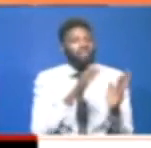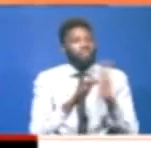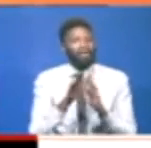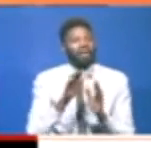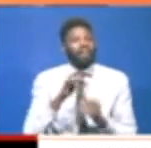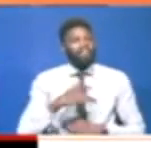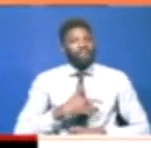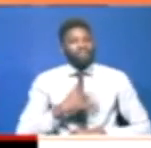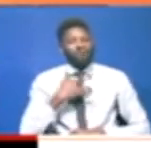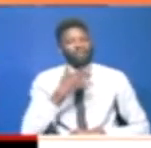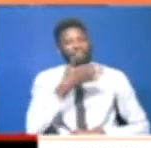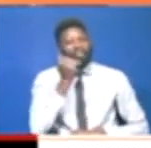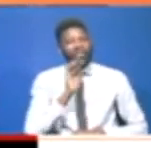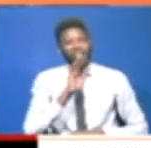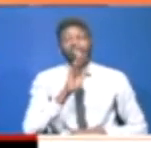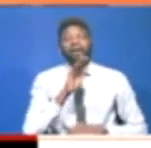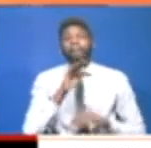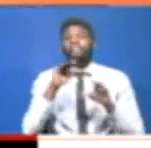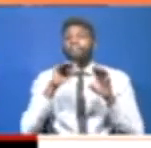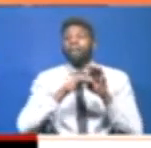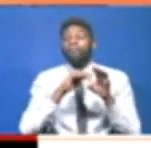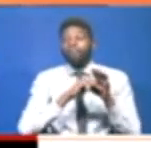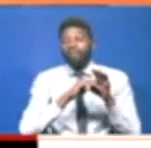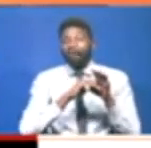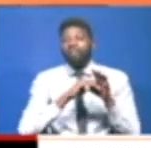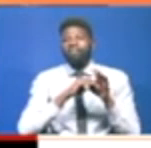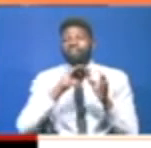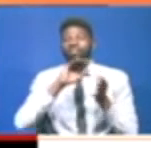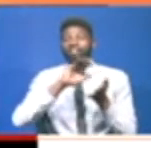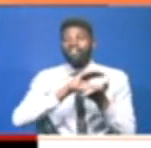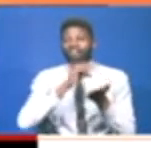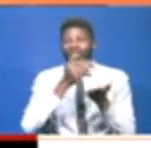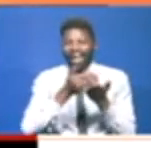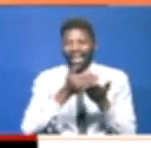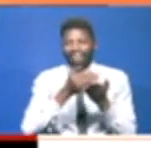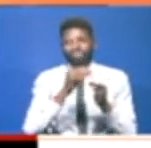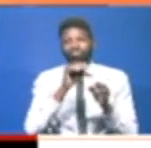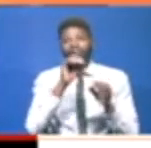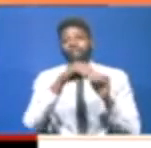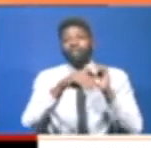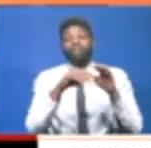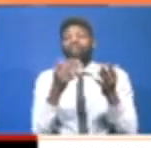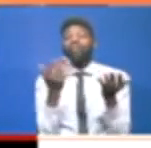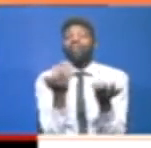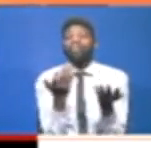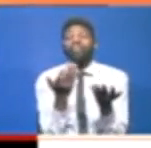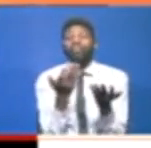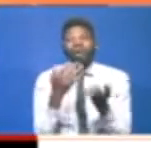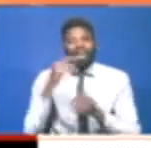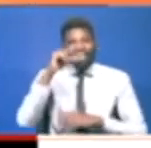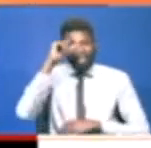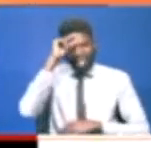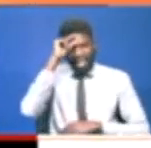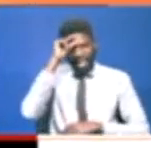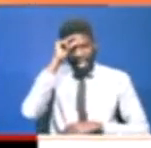their members' funds in government papers because of, you know, their risk profile.